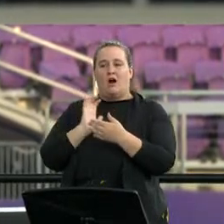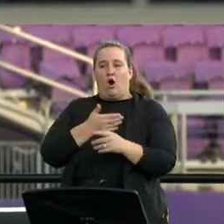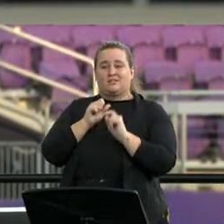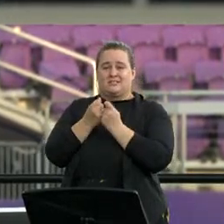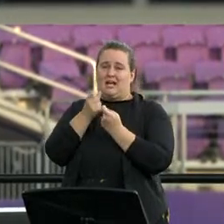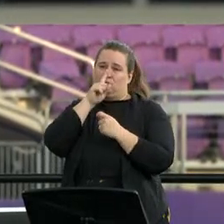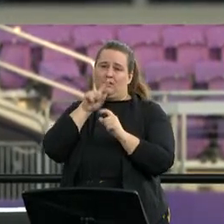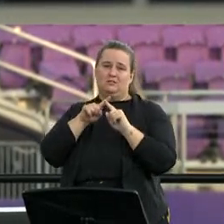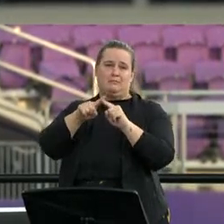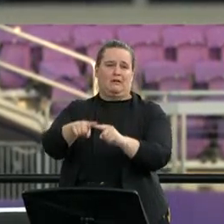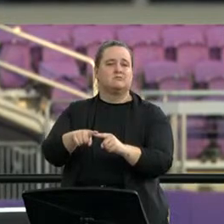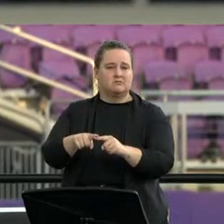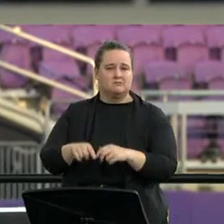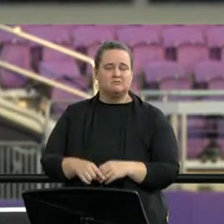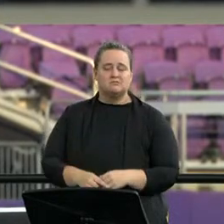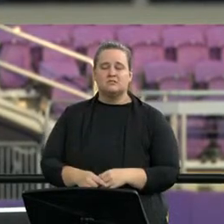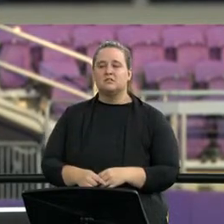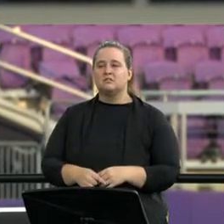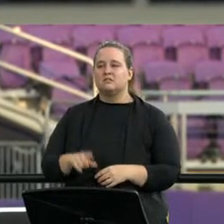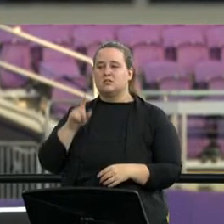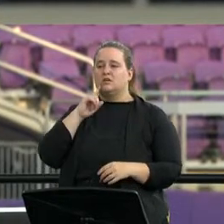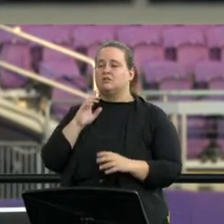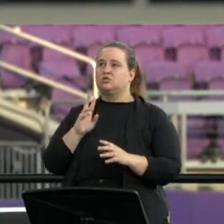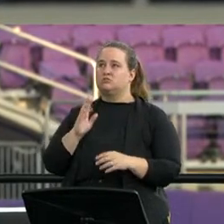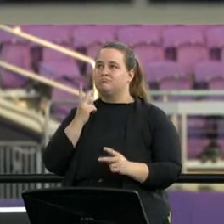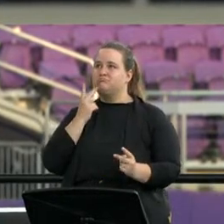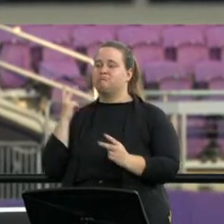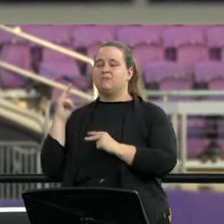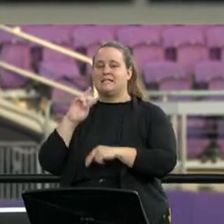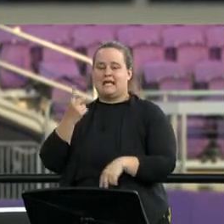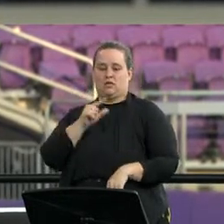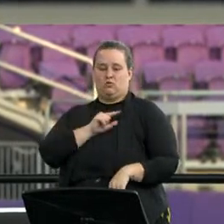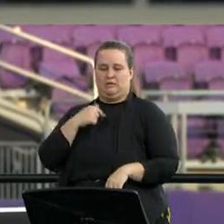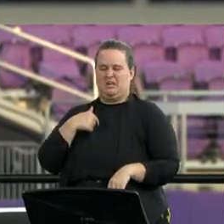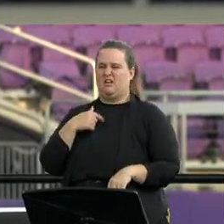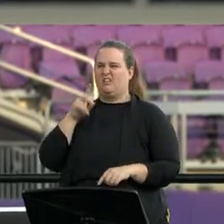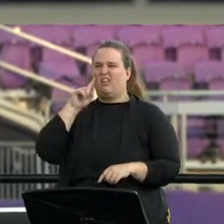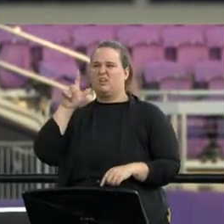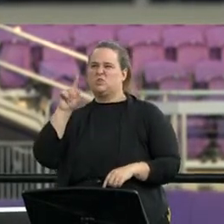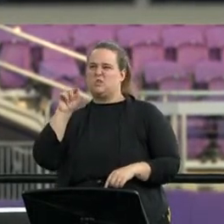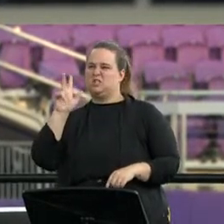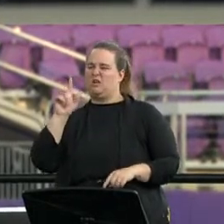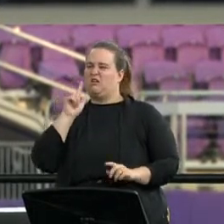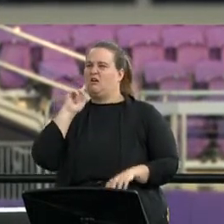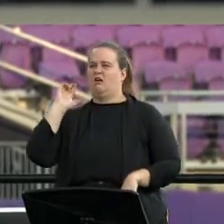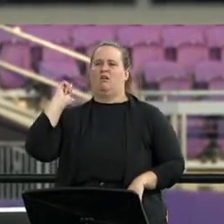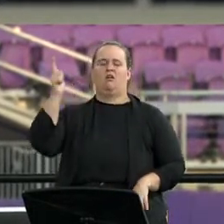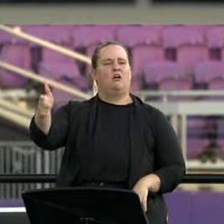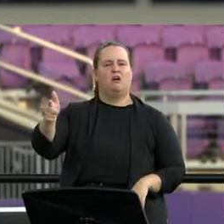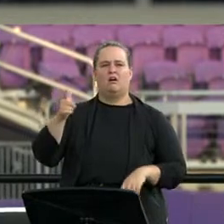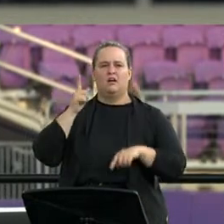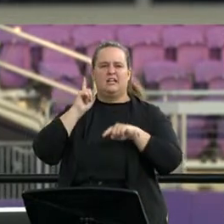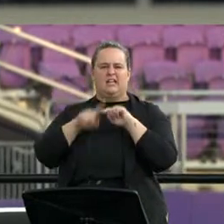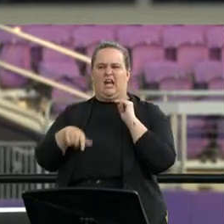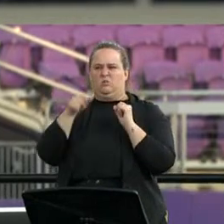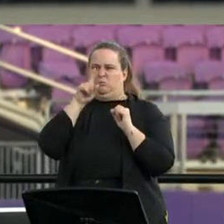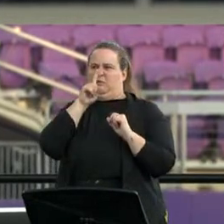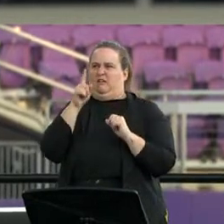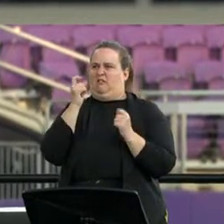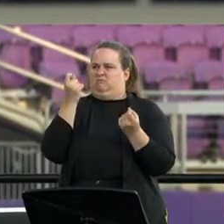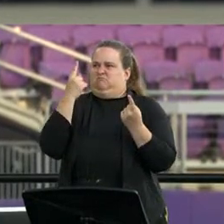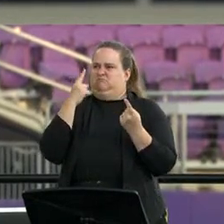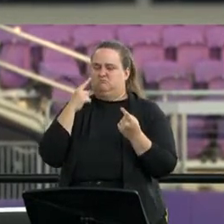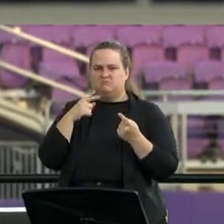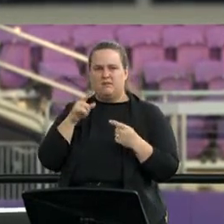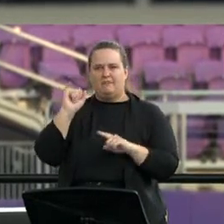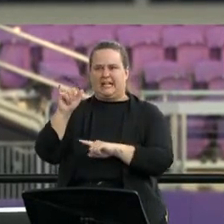you. To a second grade me, 2023 was a distant year in the far future, signifying only an abstract concept,